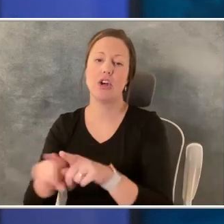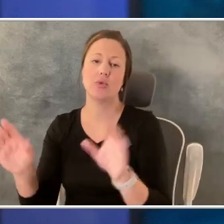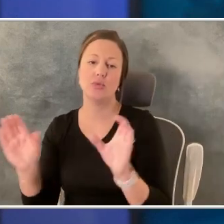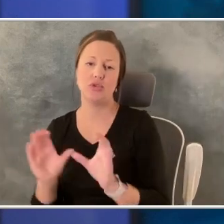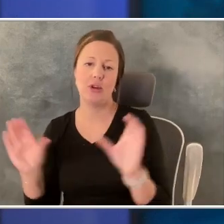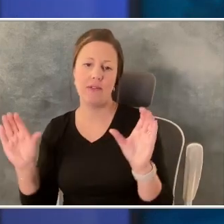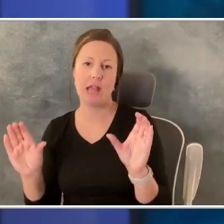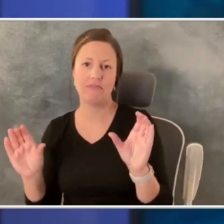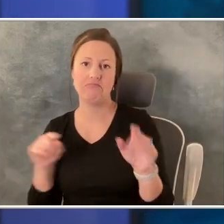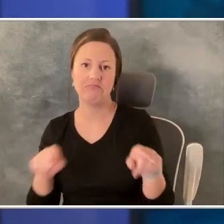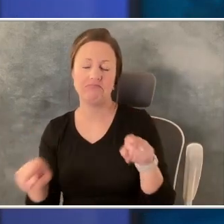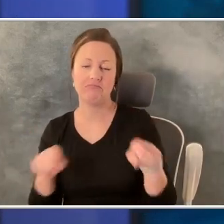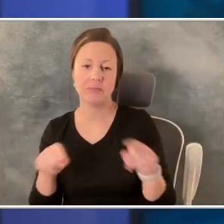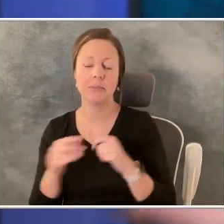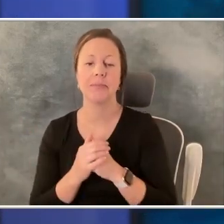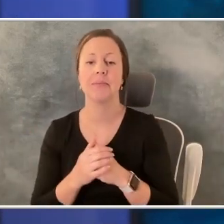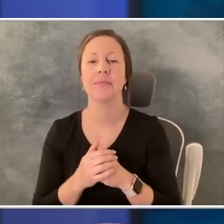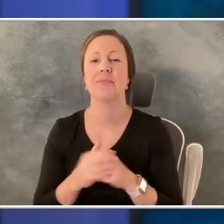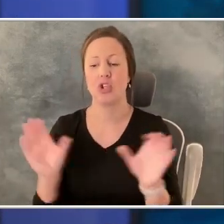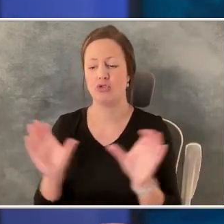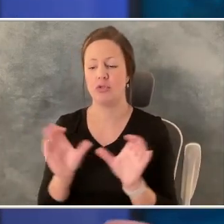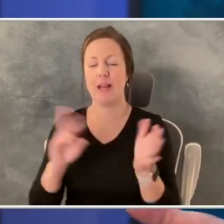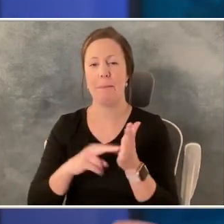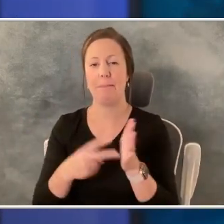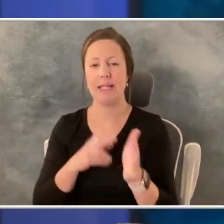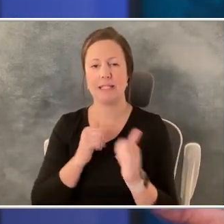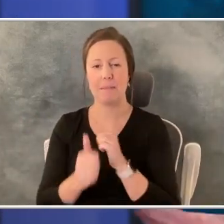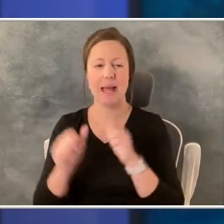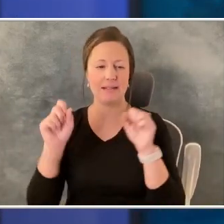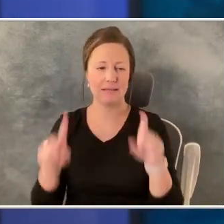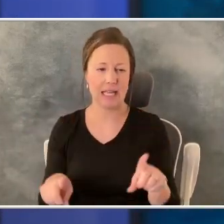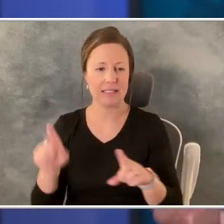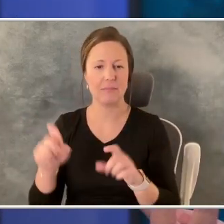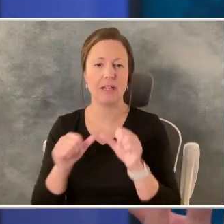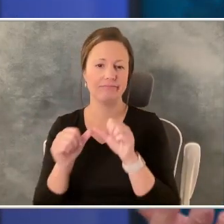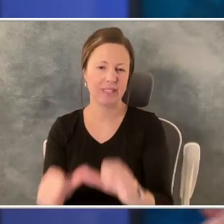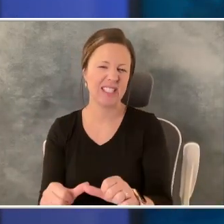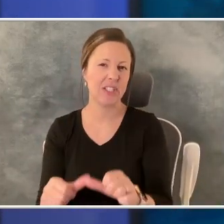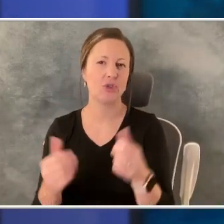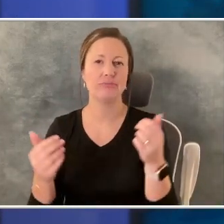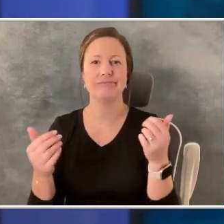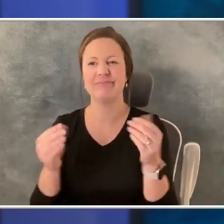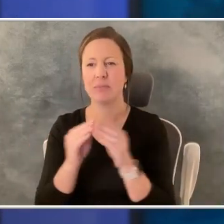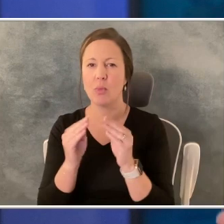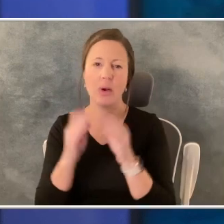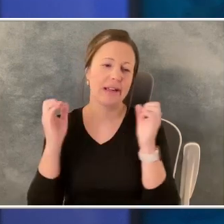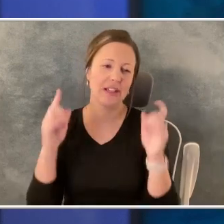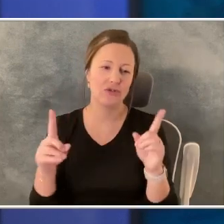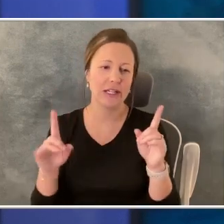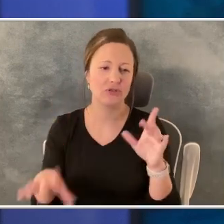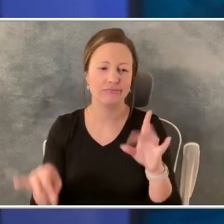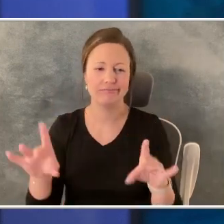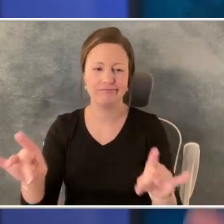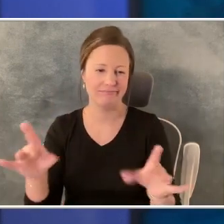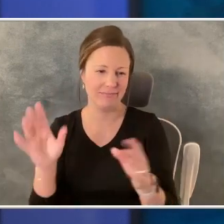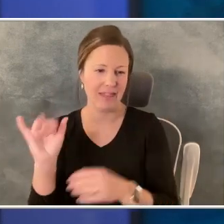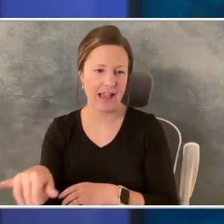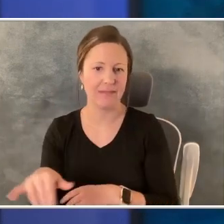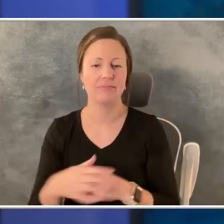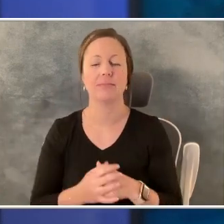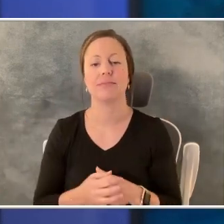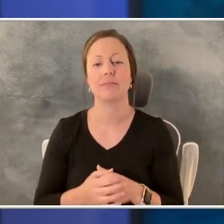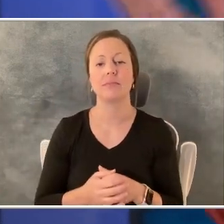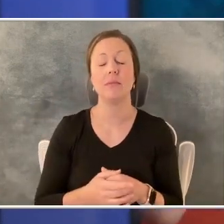Haver mentioned earlier, who have passed a test and have to continue on CME, or continuing medical education specifically for menopause. So that's a